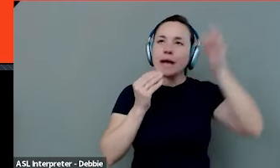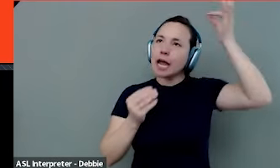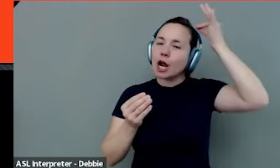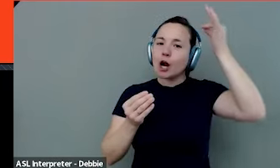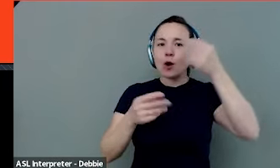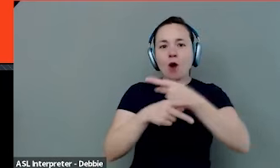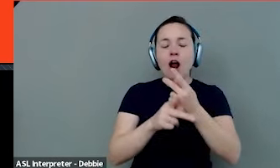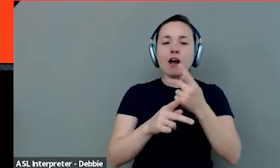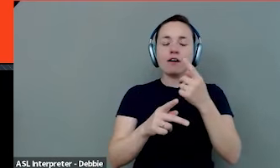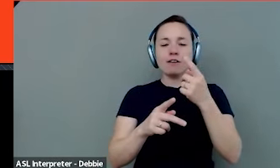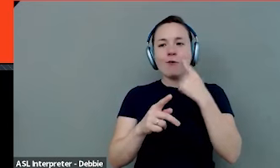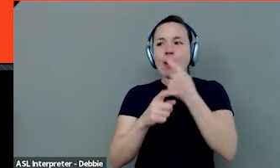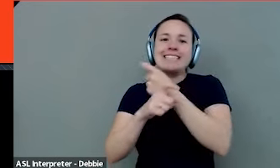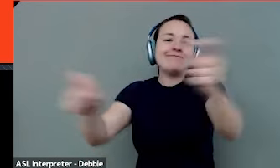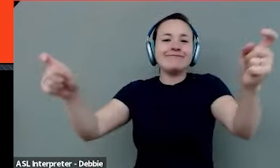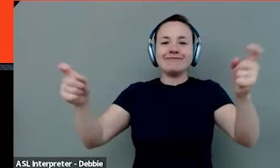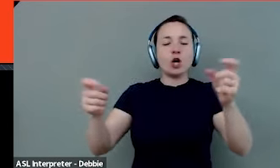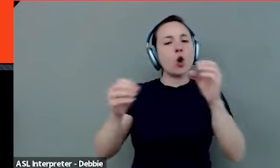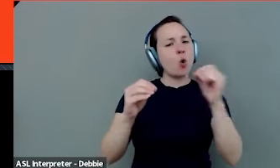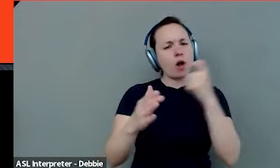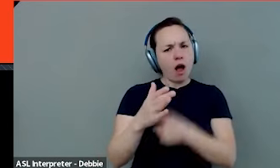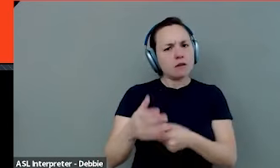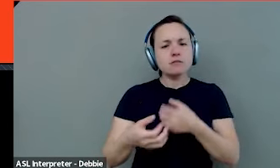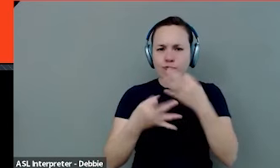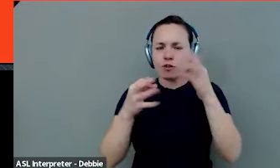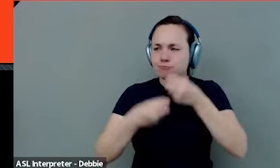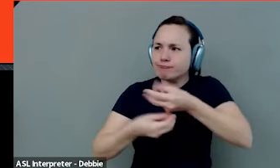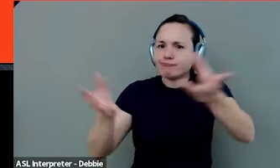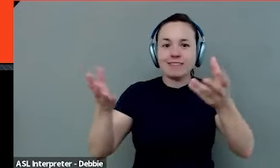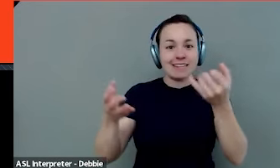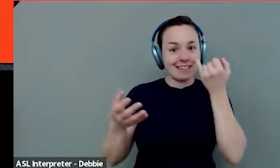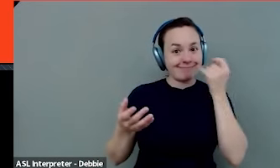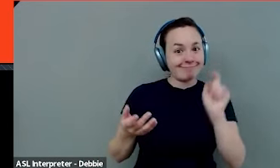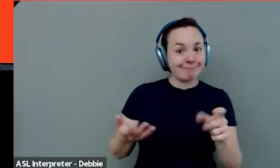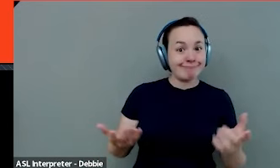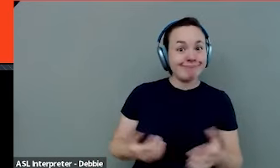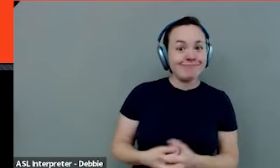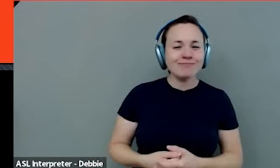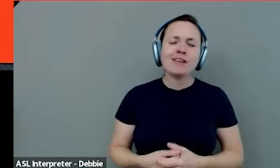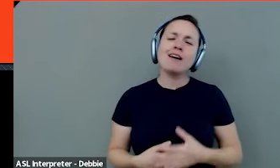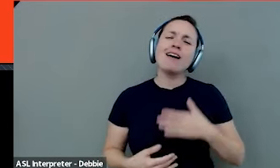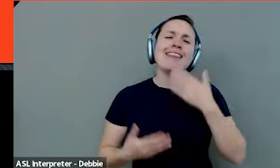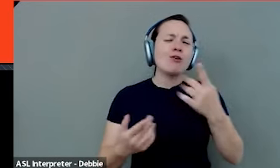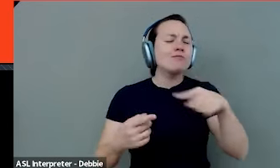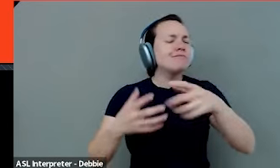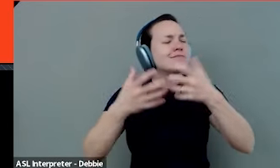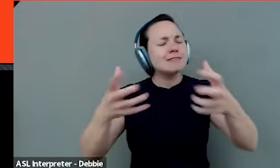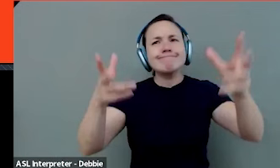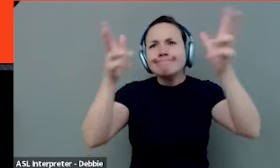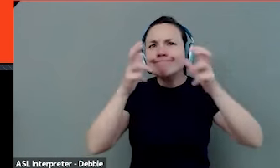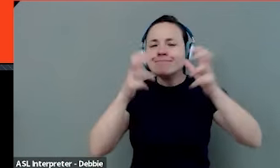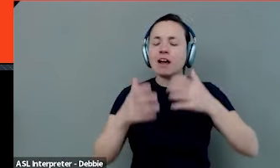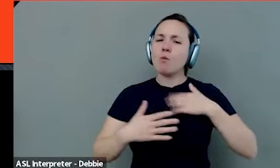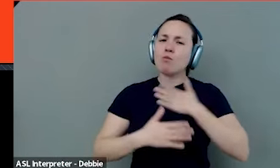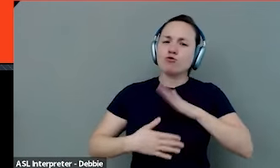are meant to be given out to the community at no cost whatsoever. So again, thank you so much for listening. I really appreciate your